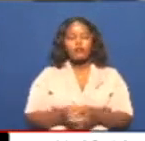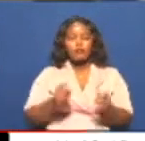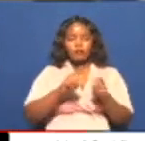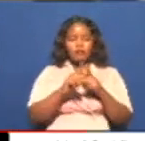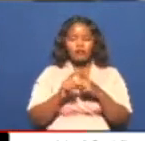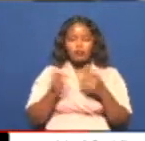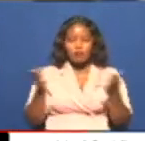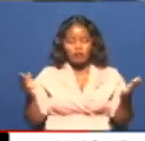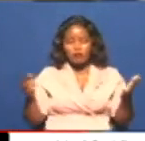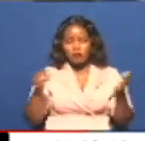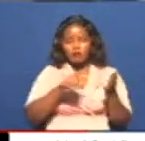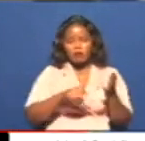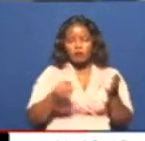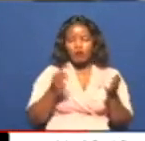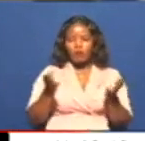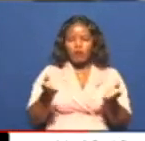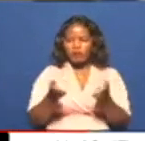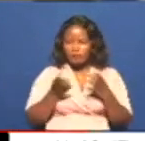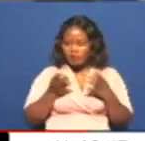with scenarios where